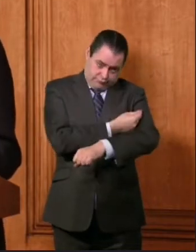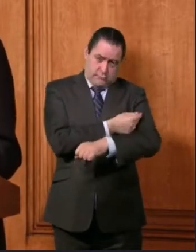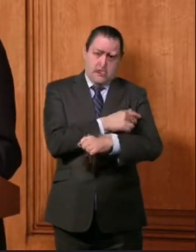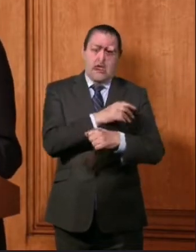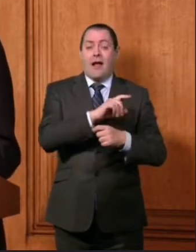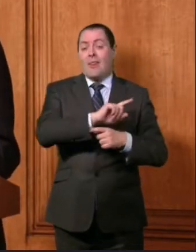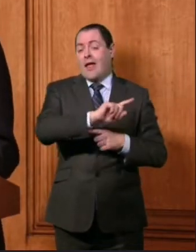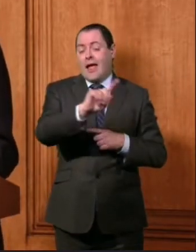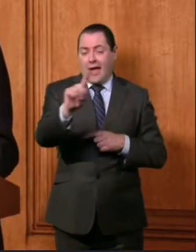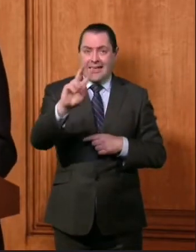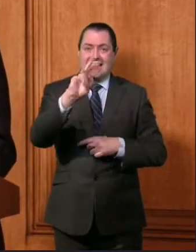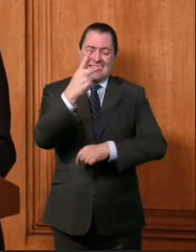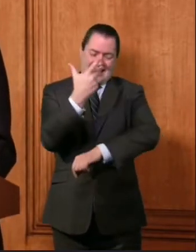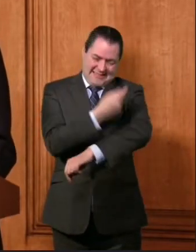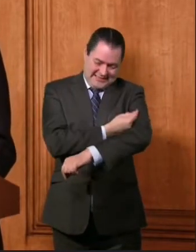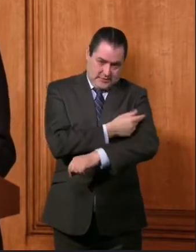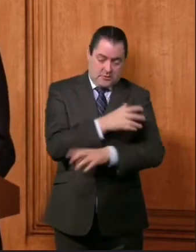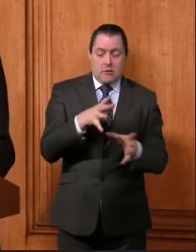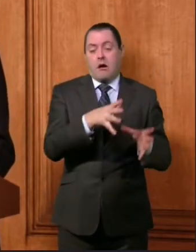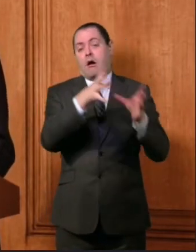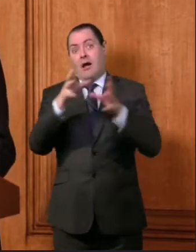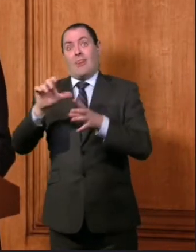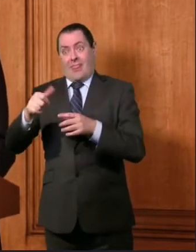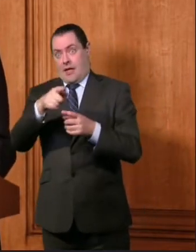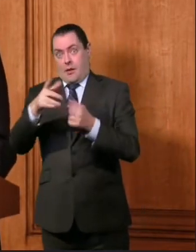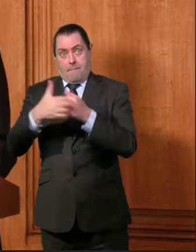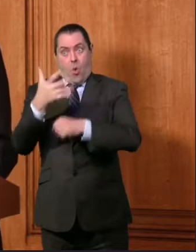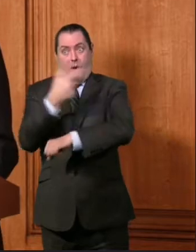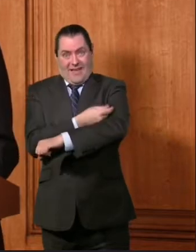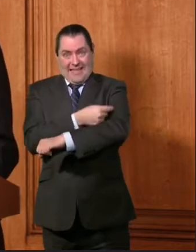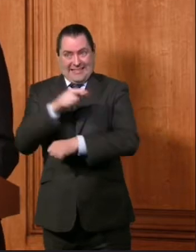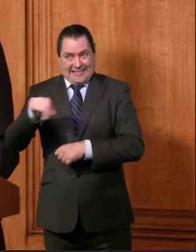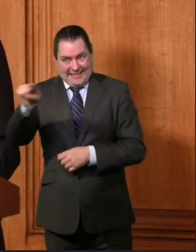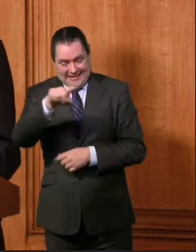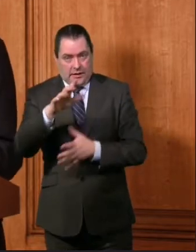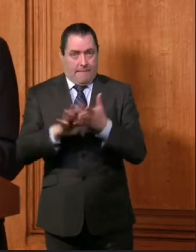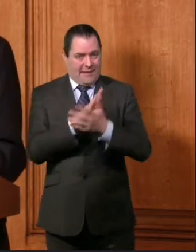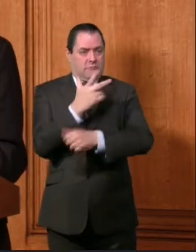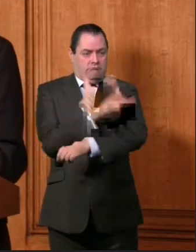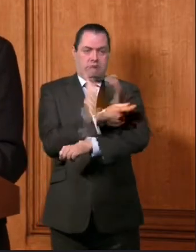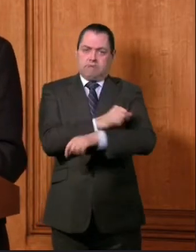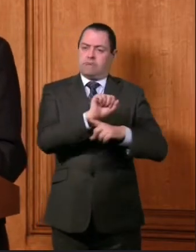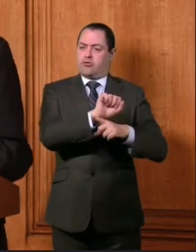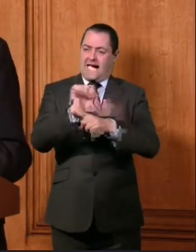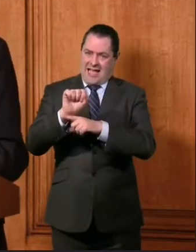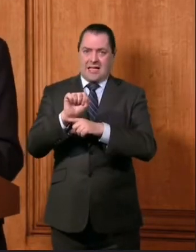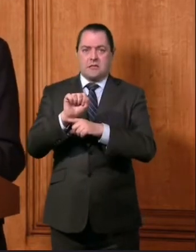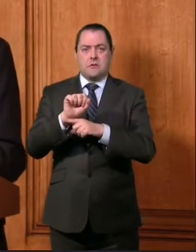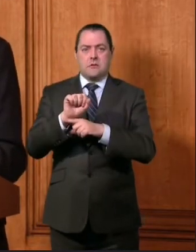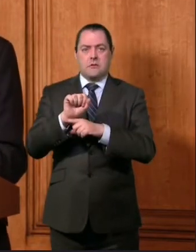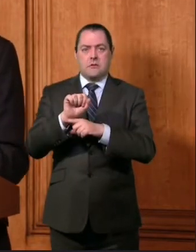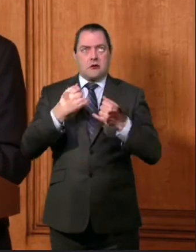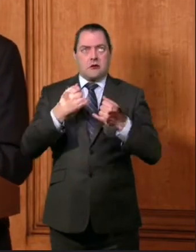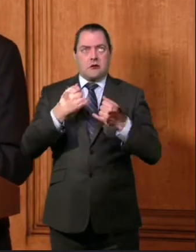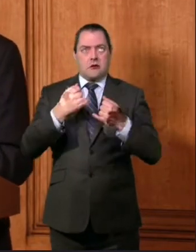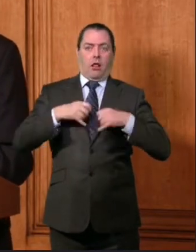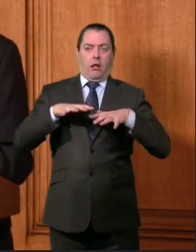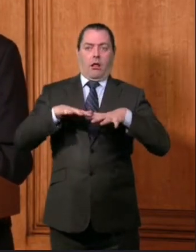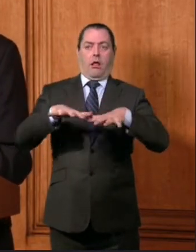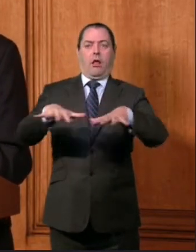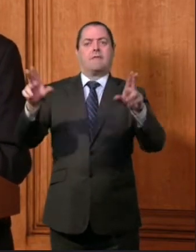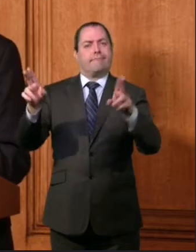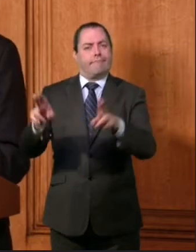the rates, above all, the rates of the virus right down. And that's what everybody is doing by staying at home, only going out for essential